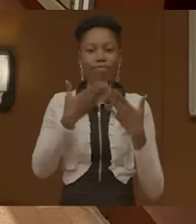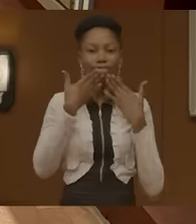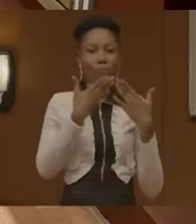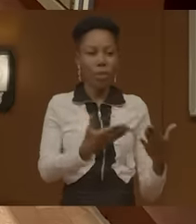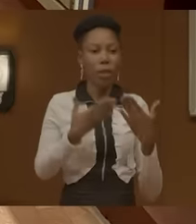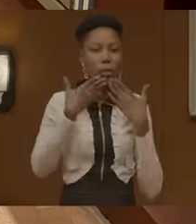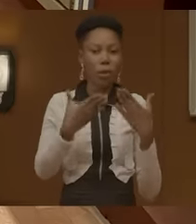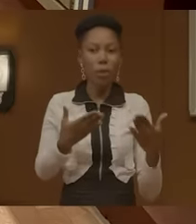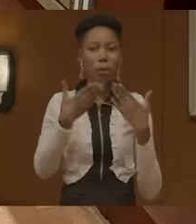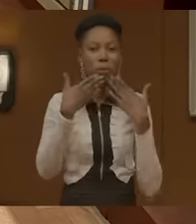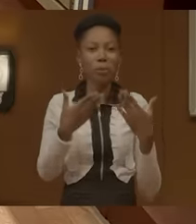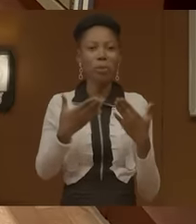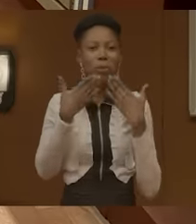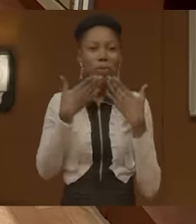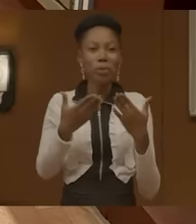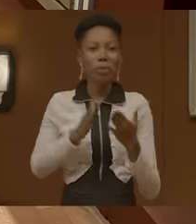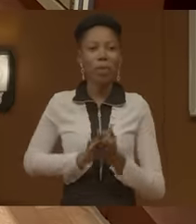grateful.